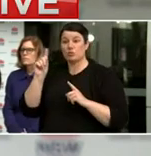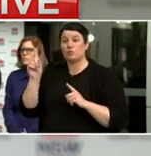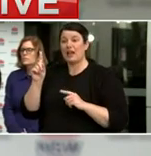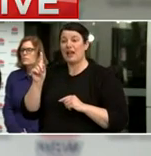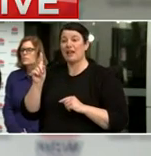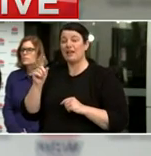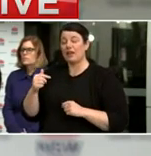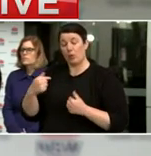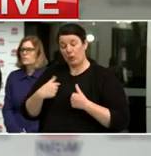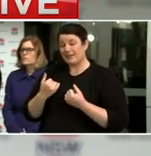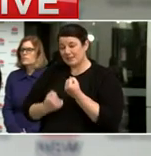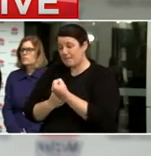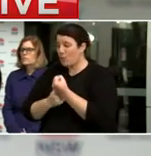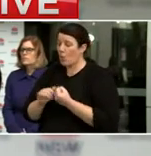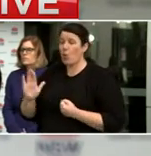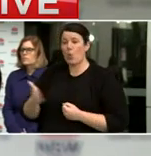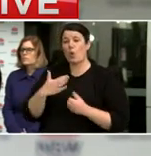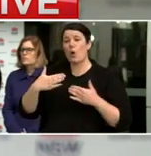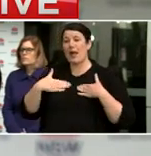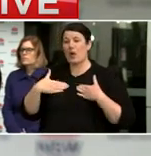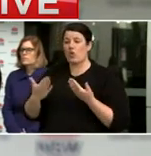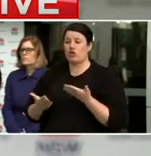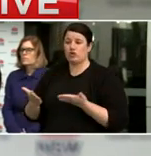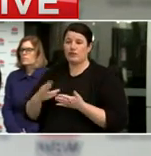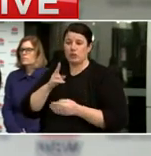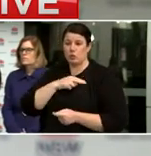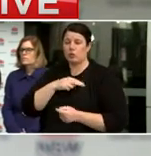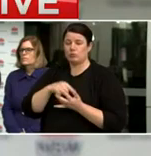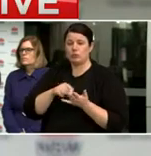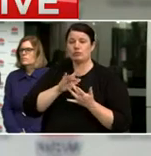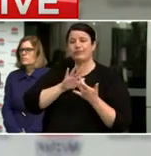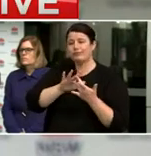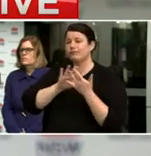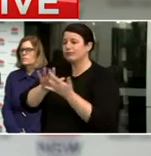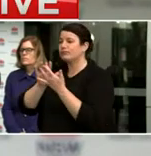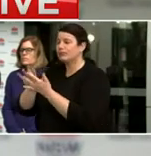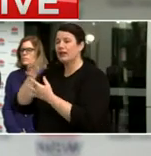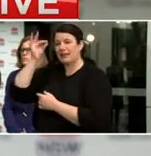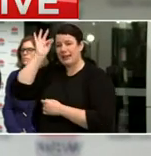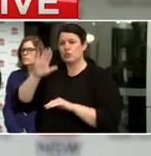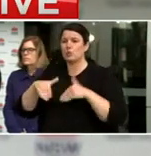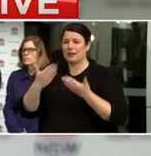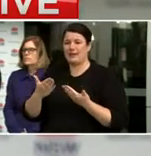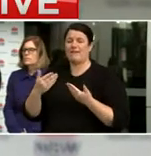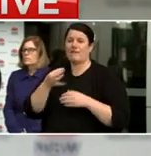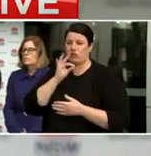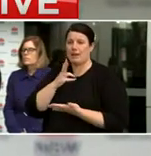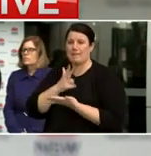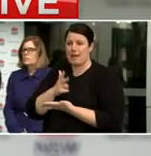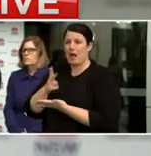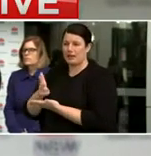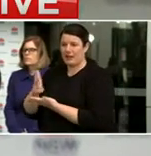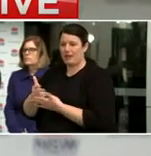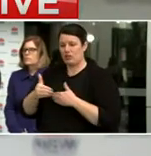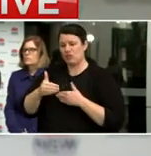certainly very supportive of the Health Services Union's efforts to reach out to councils across the state to ask them to, during